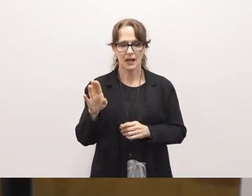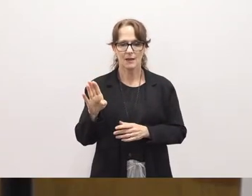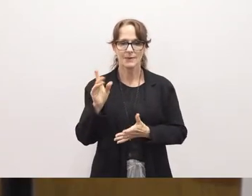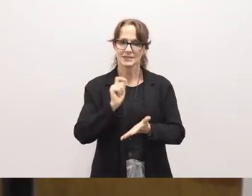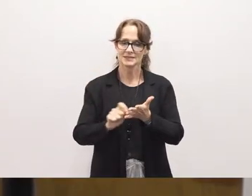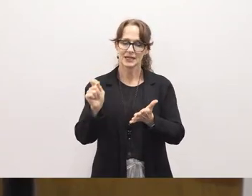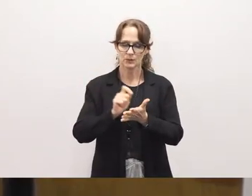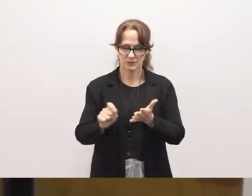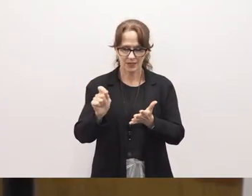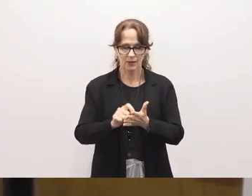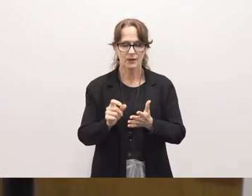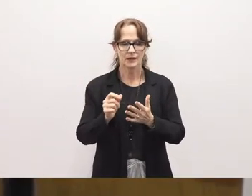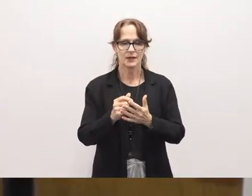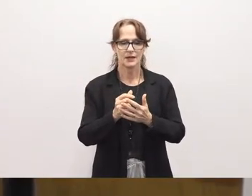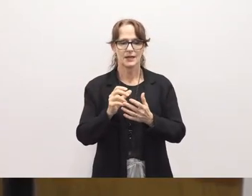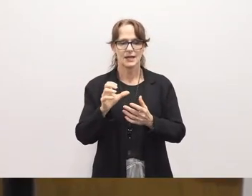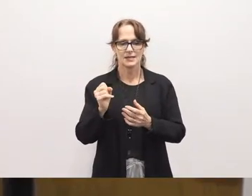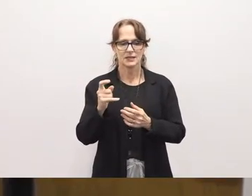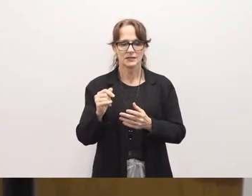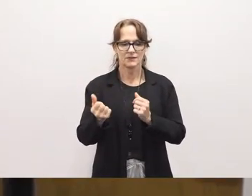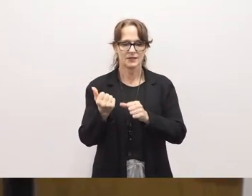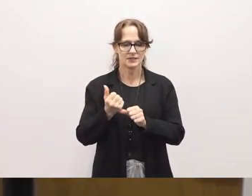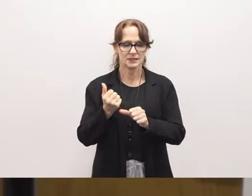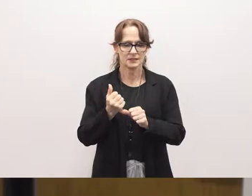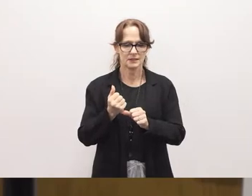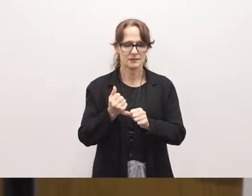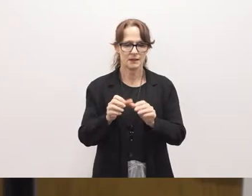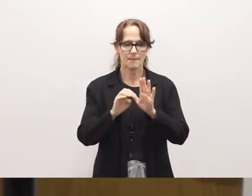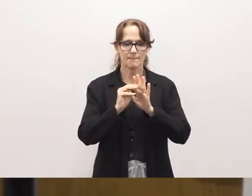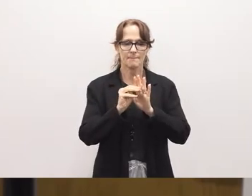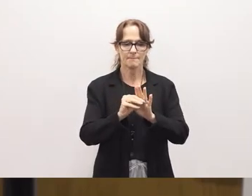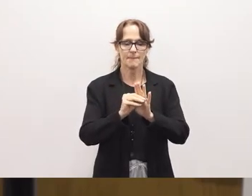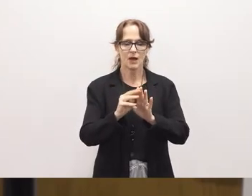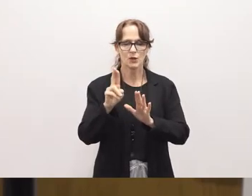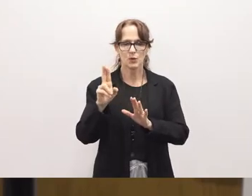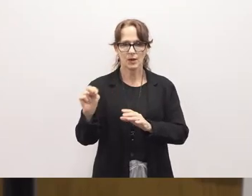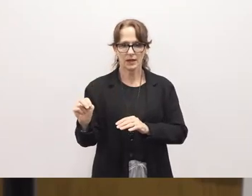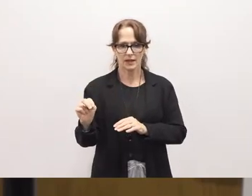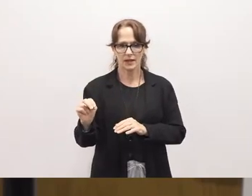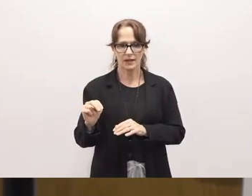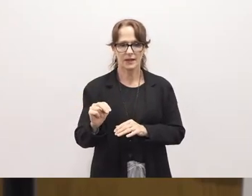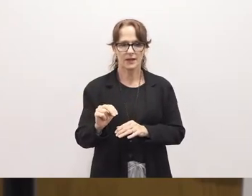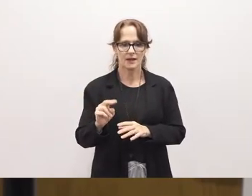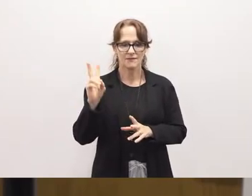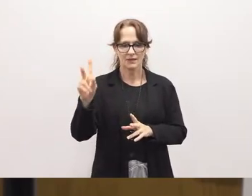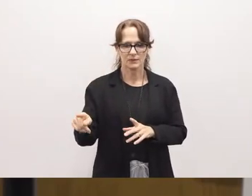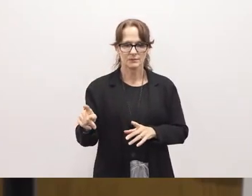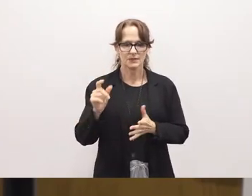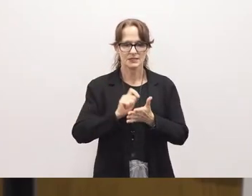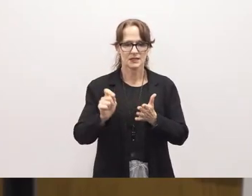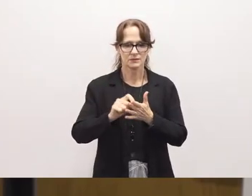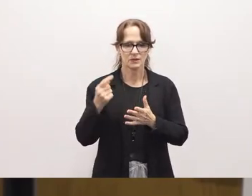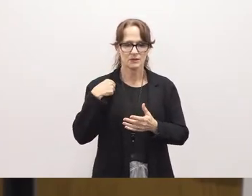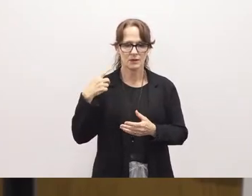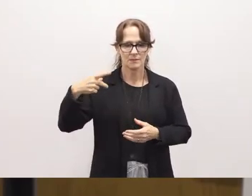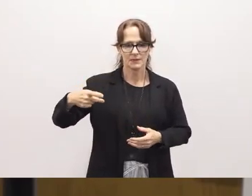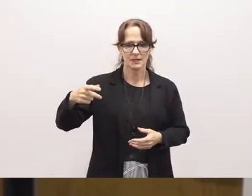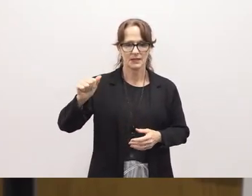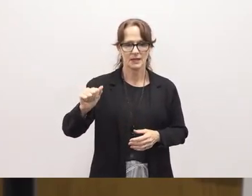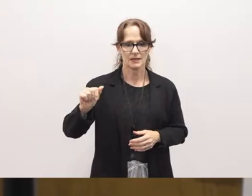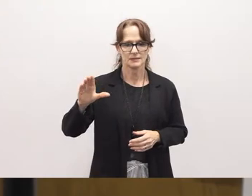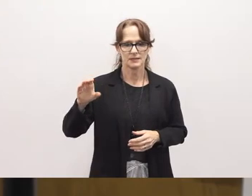secretary, an executive assistant. In Model UN, she was the vice president and secretary general. And in the PACE Club, she was the